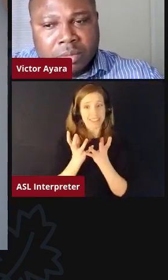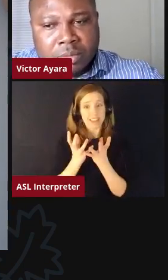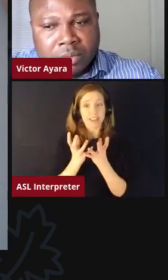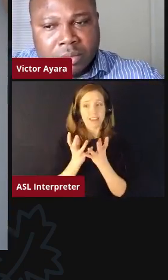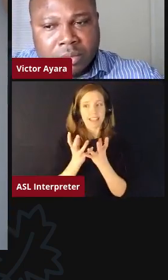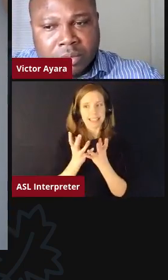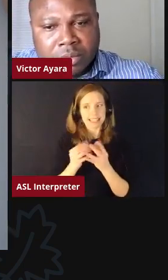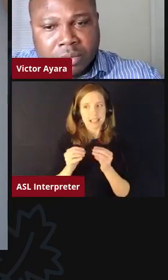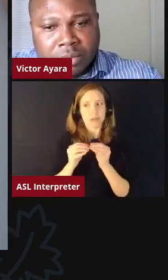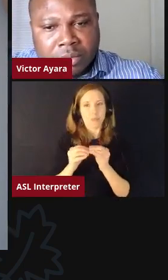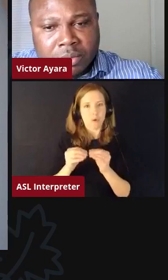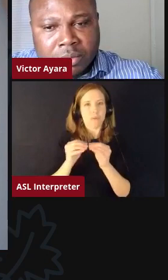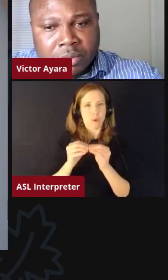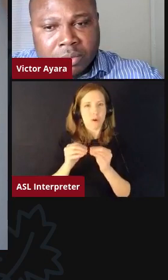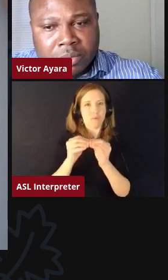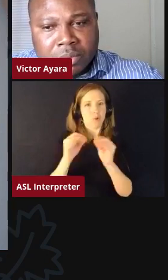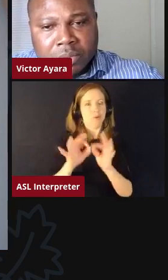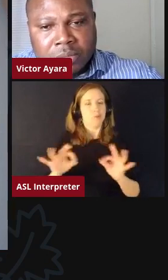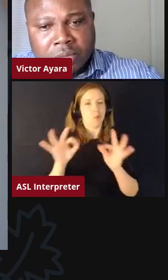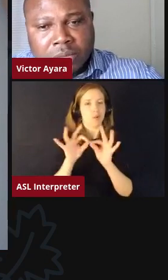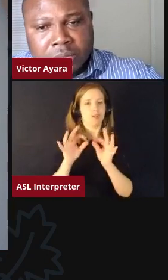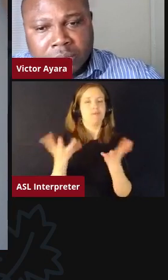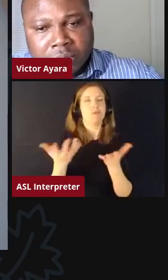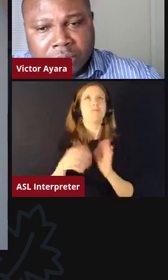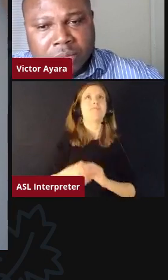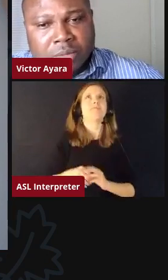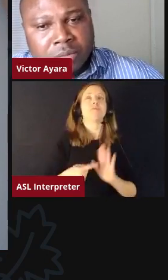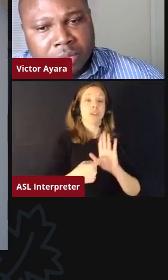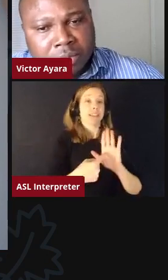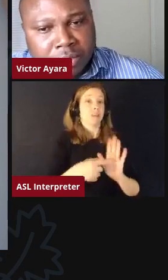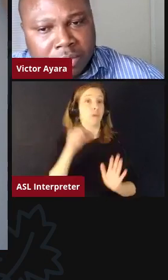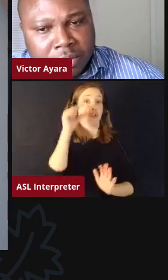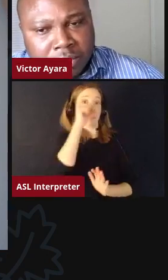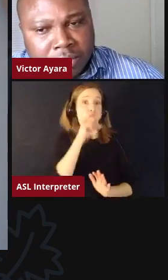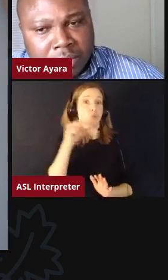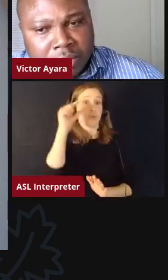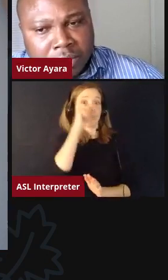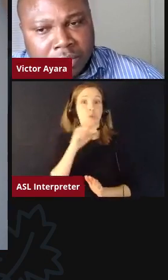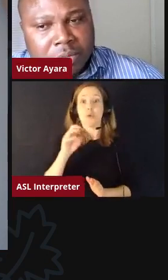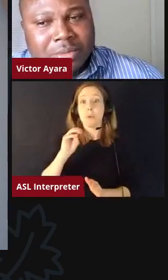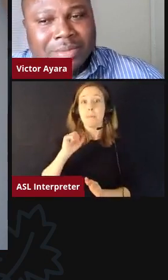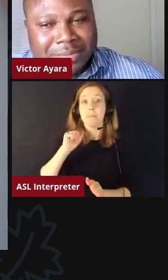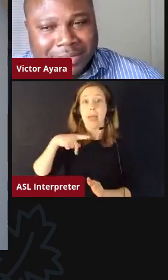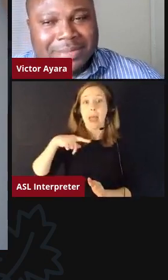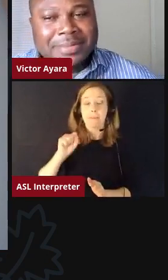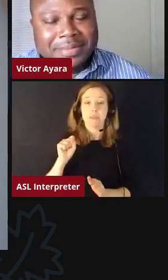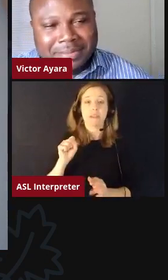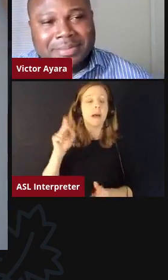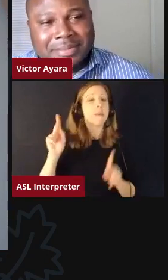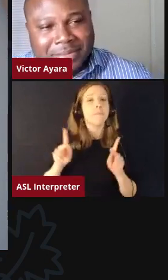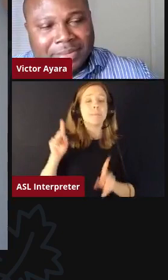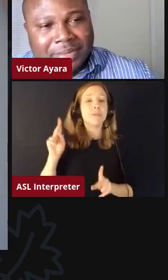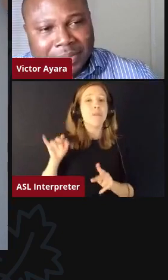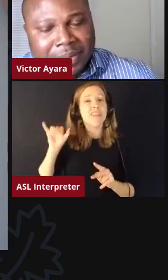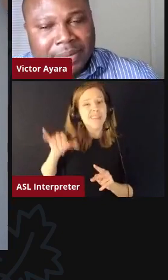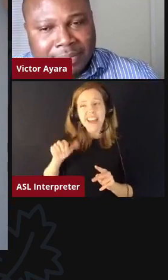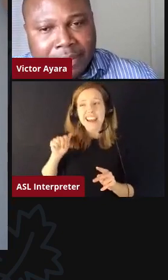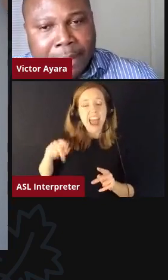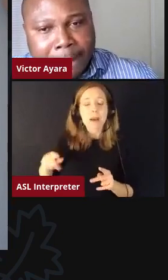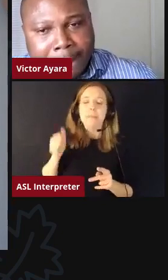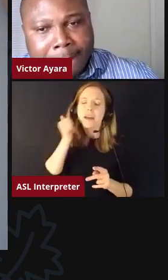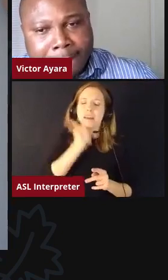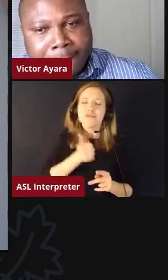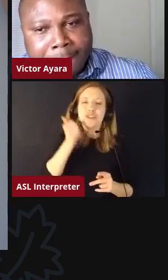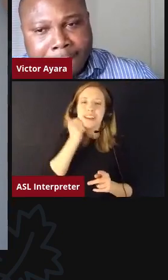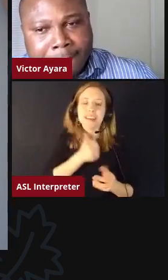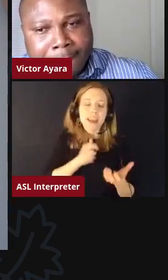use Google Maps every day, multiple times a day, to just do things in their normal lives. And